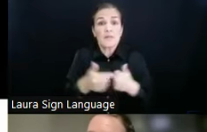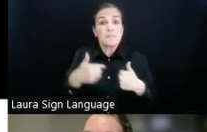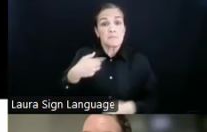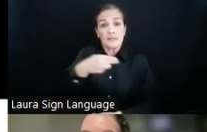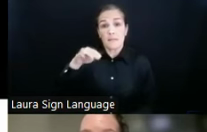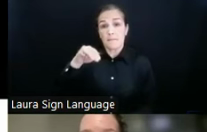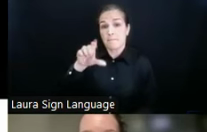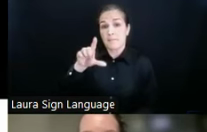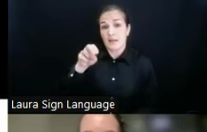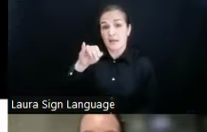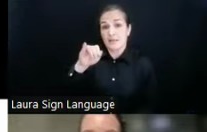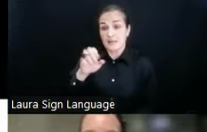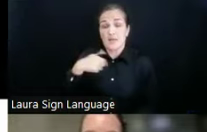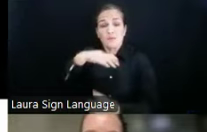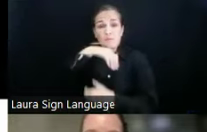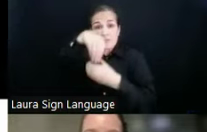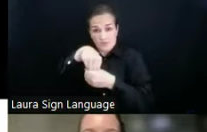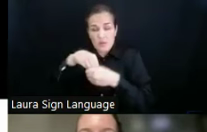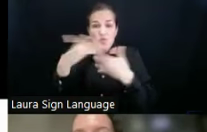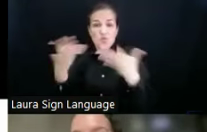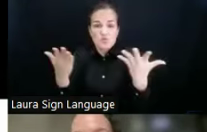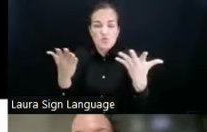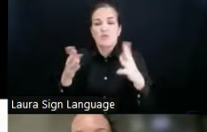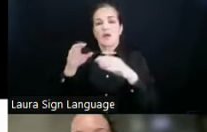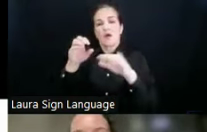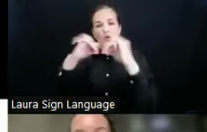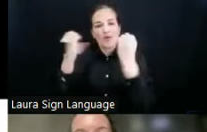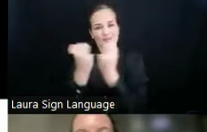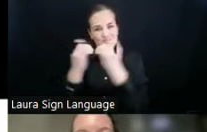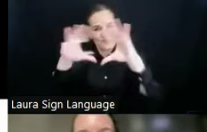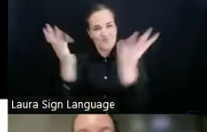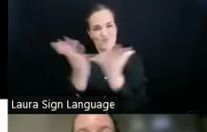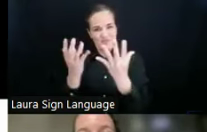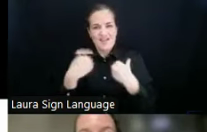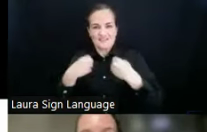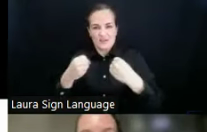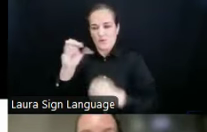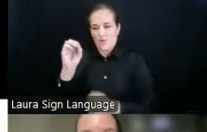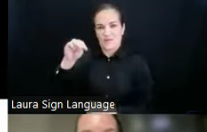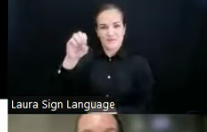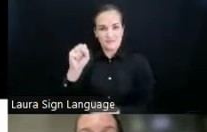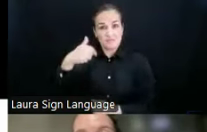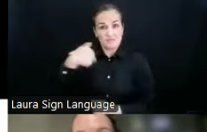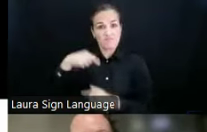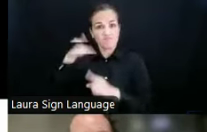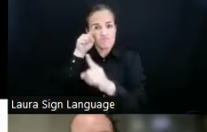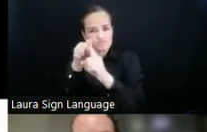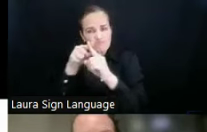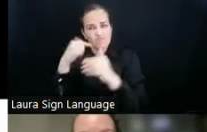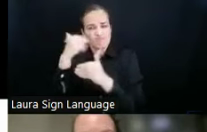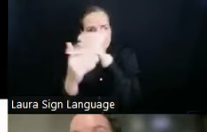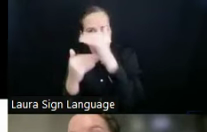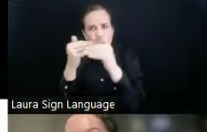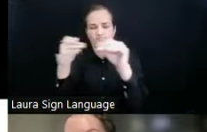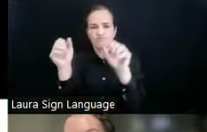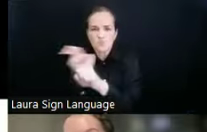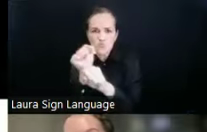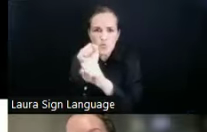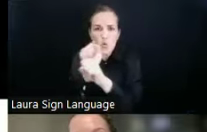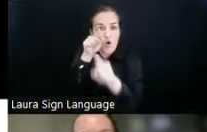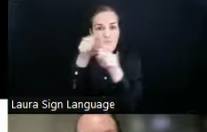Disability Program of the World Health Organization. And I've been involved in the development and the publication of this guide